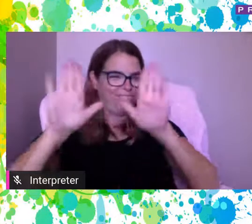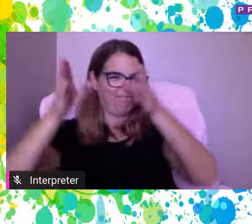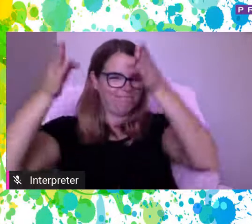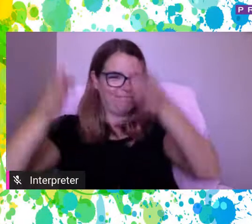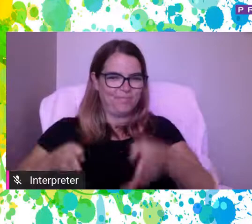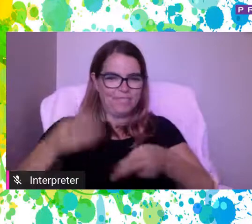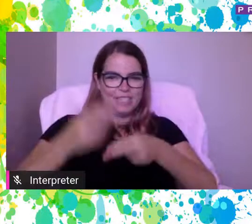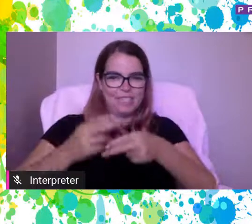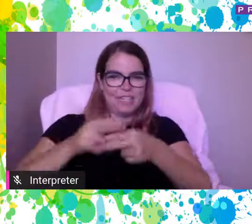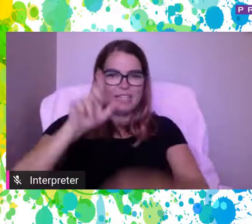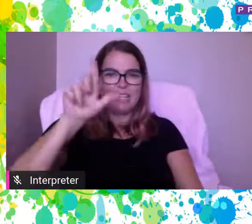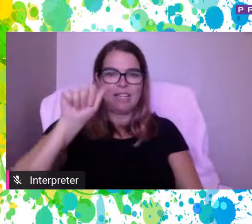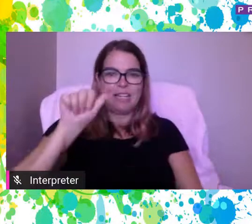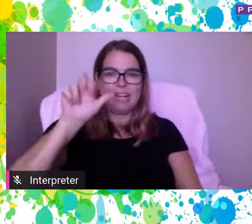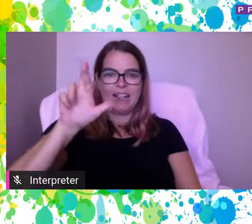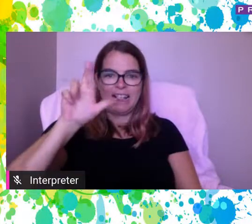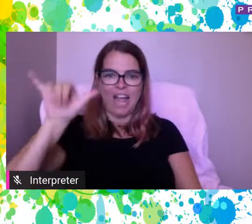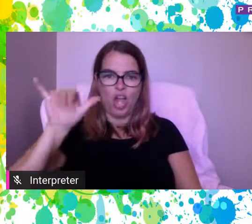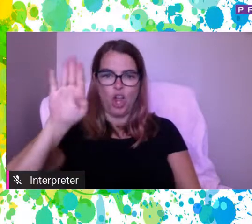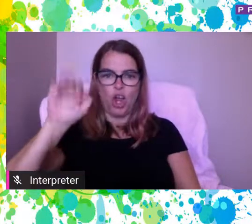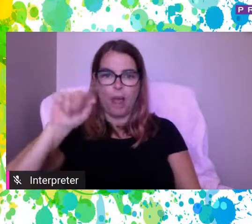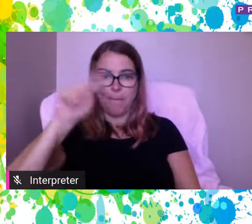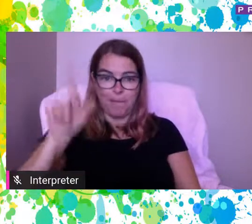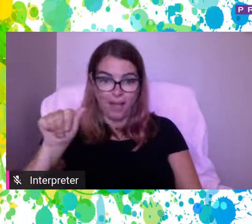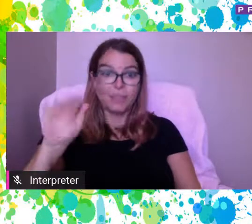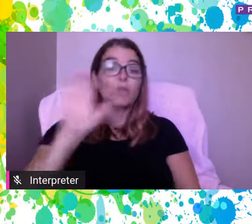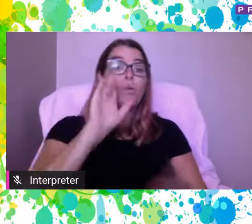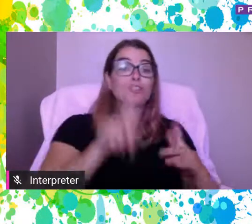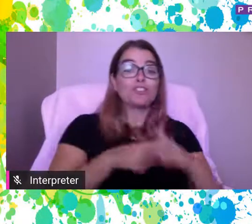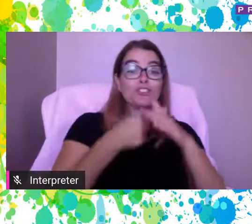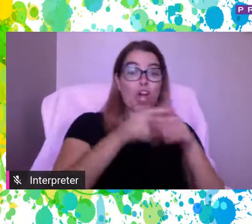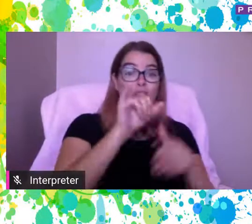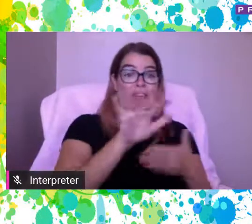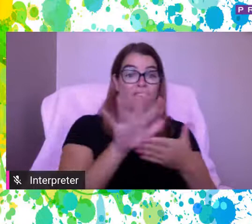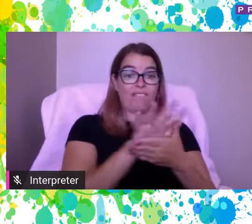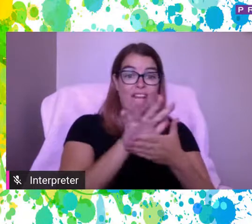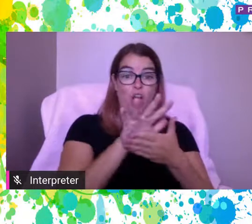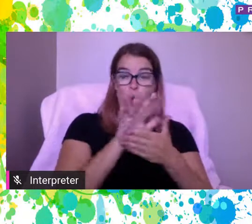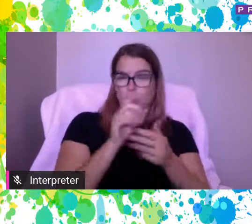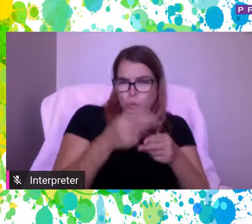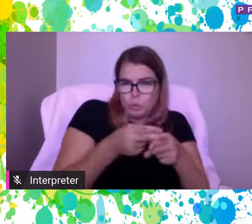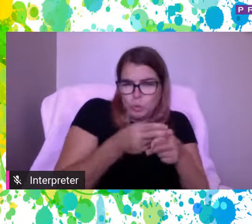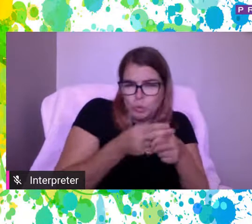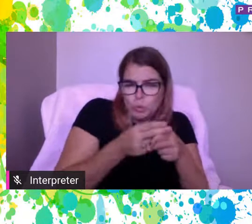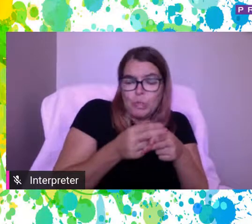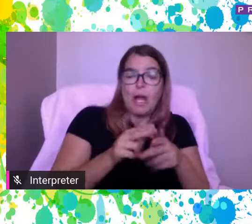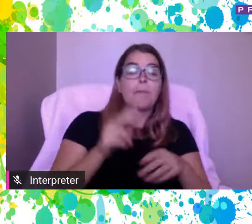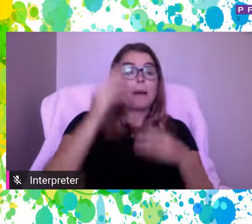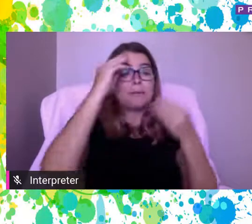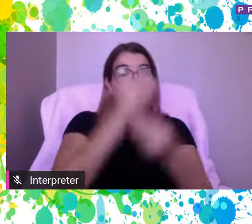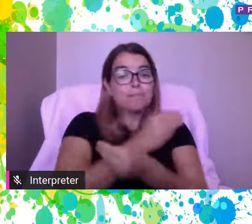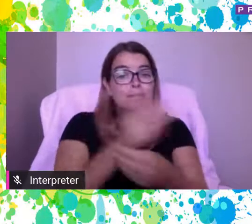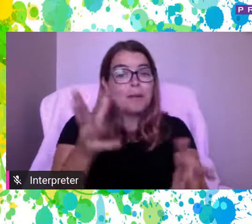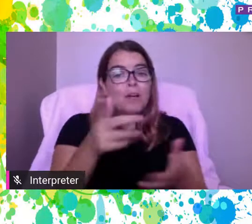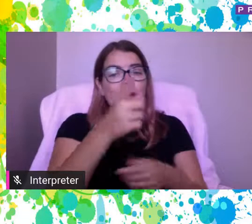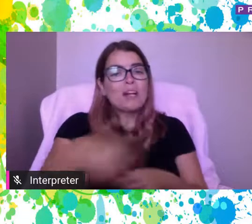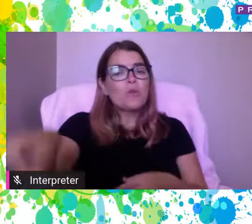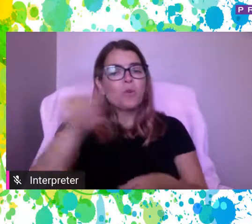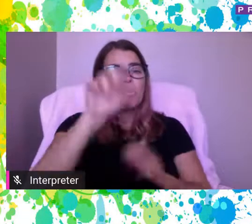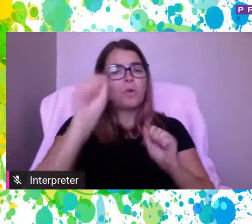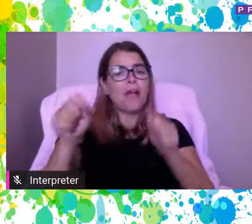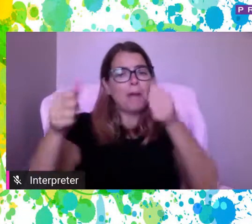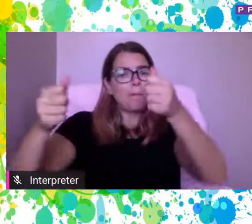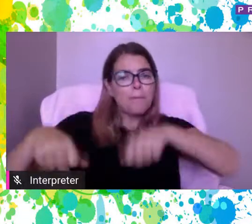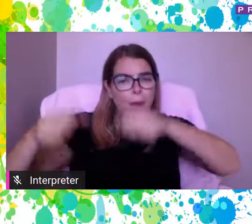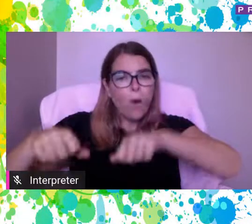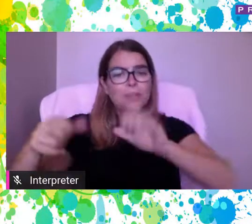on that video in just a minute. I also wanna say, feel free to post in the comments on Facebook